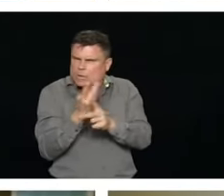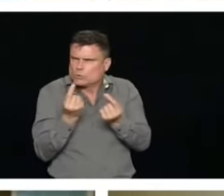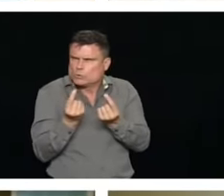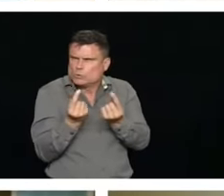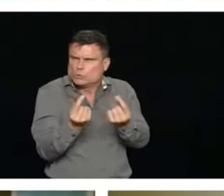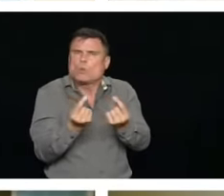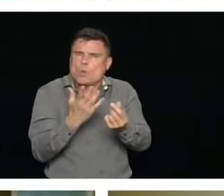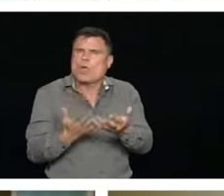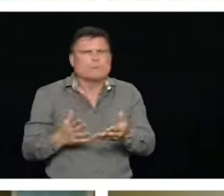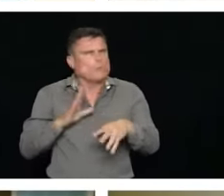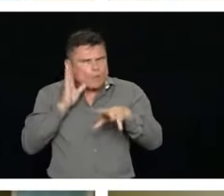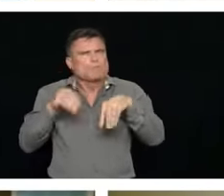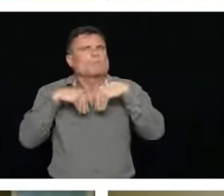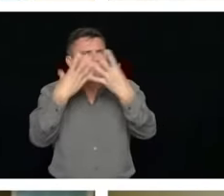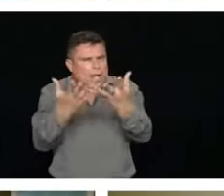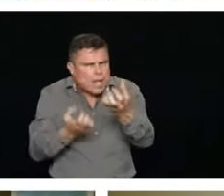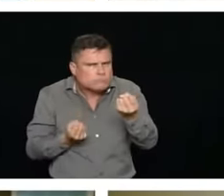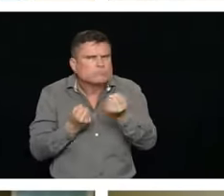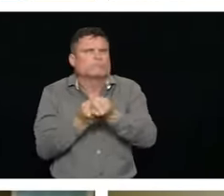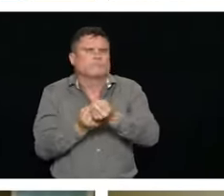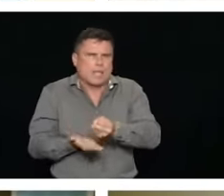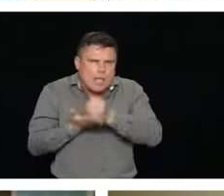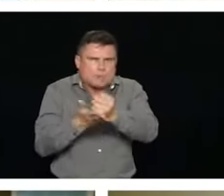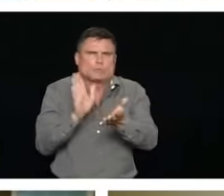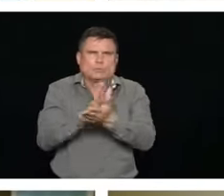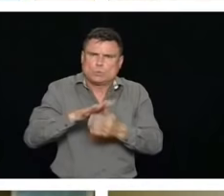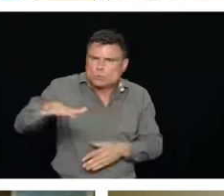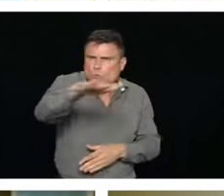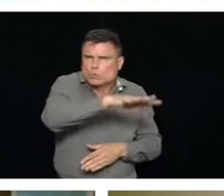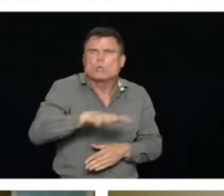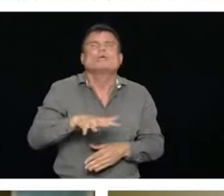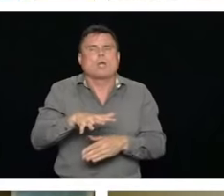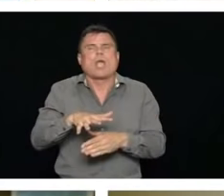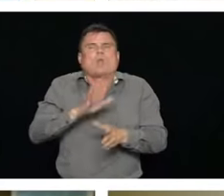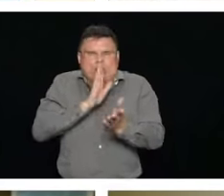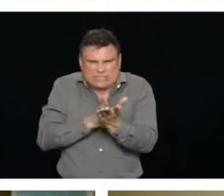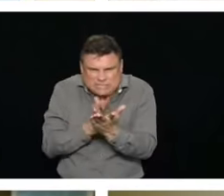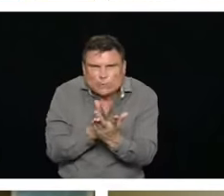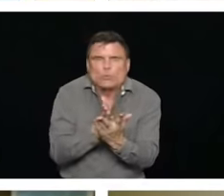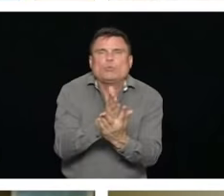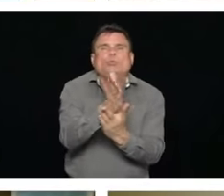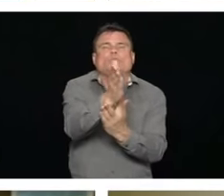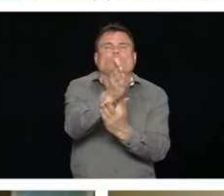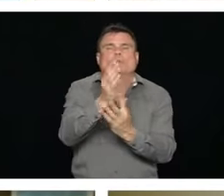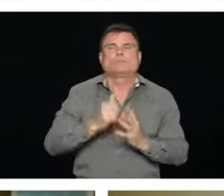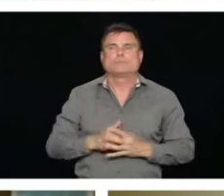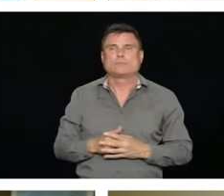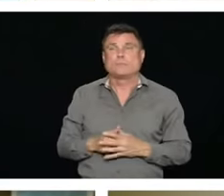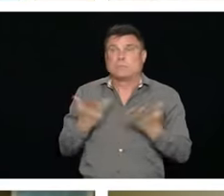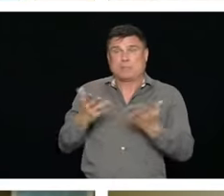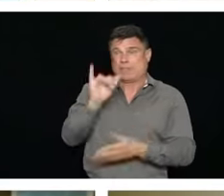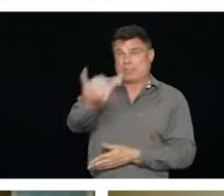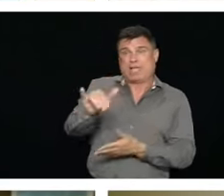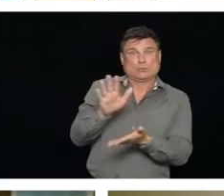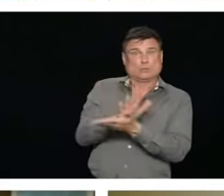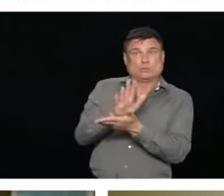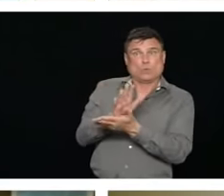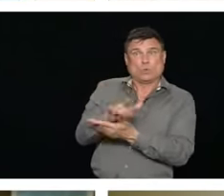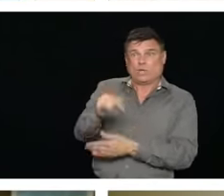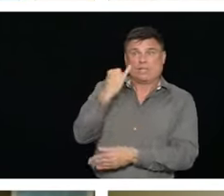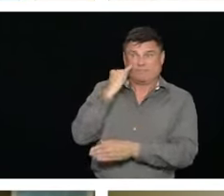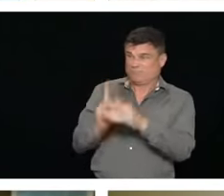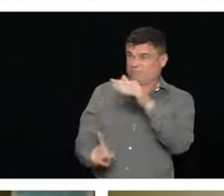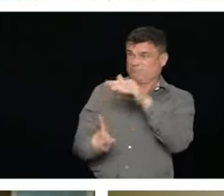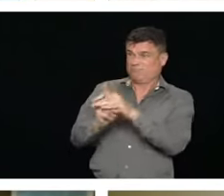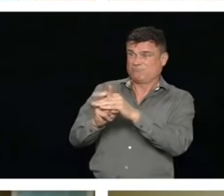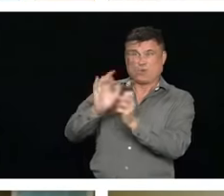That may mean that school needs to close for a short period of time, but it would be a very local situation. That's the advantage